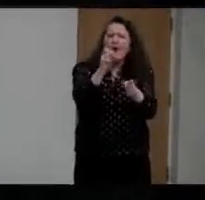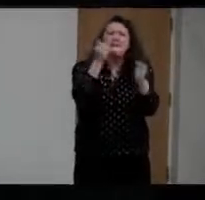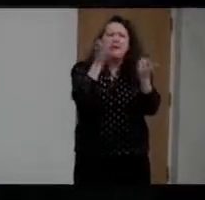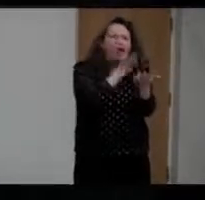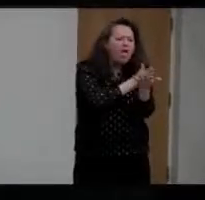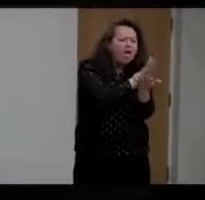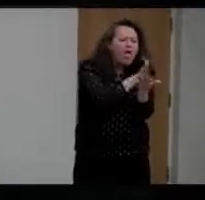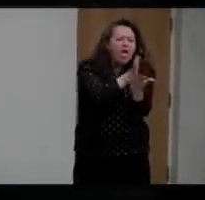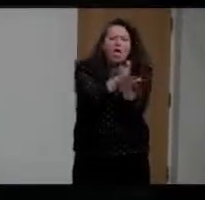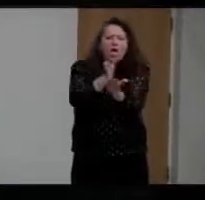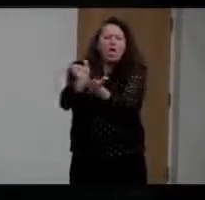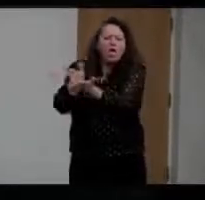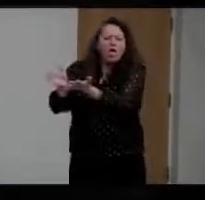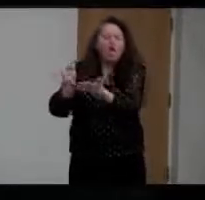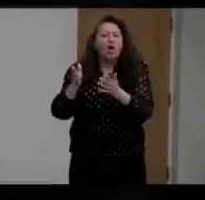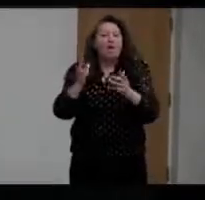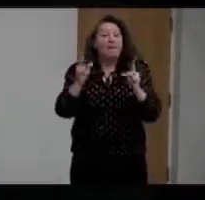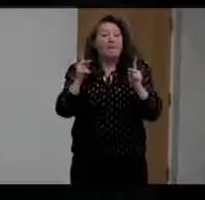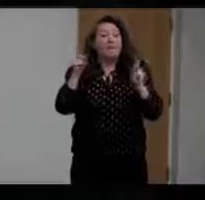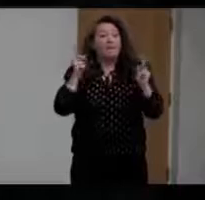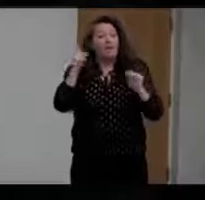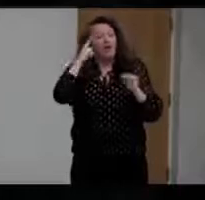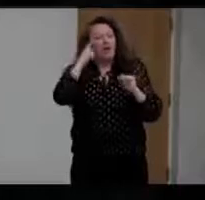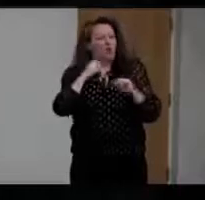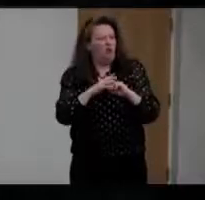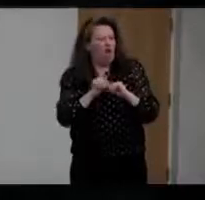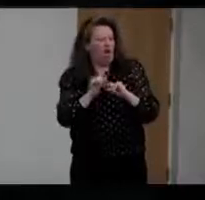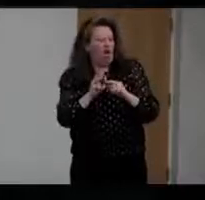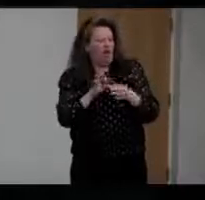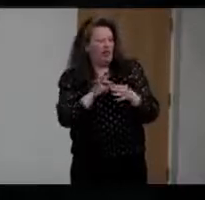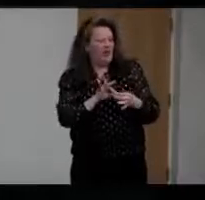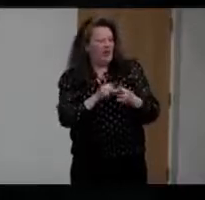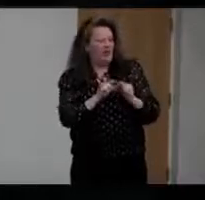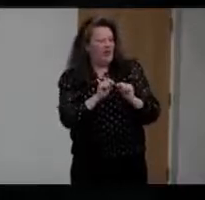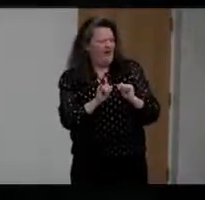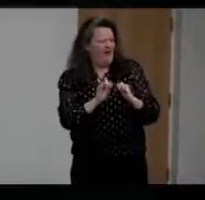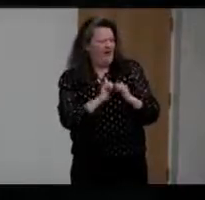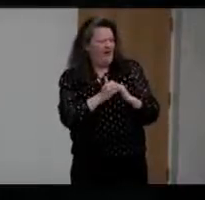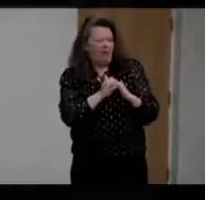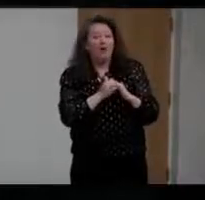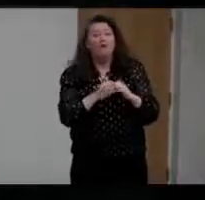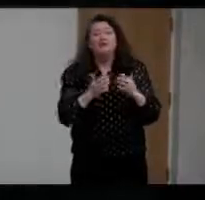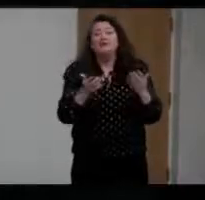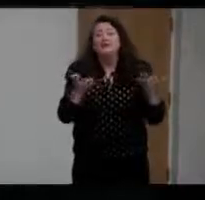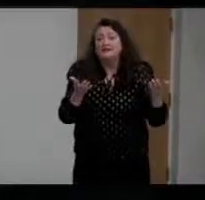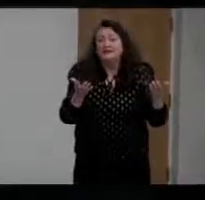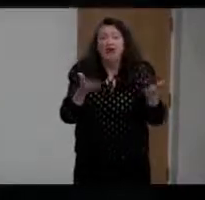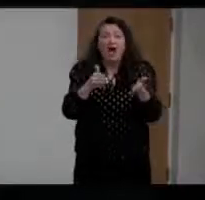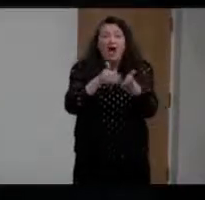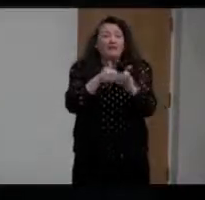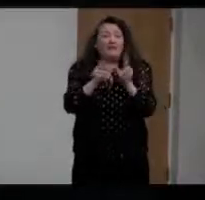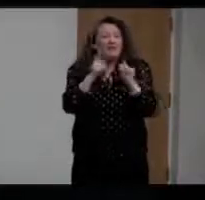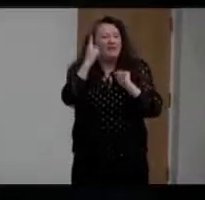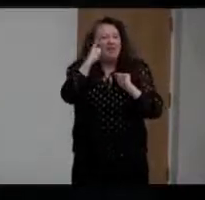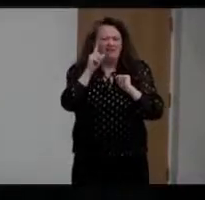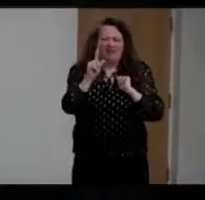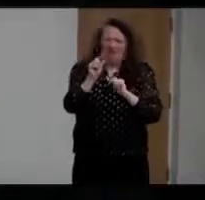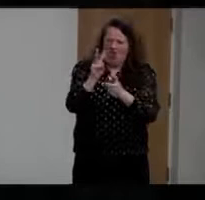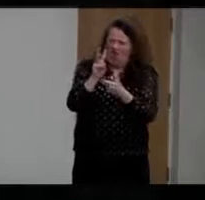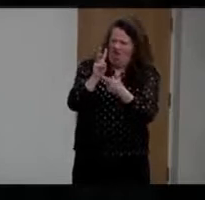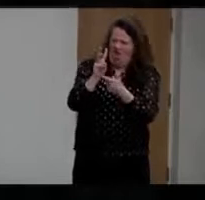law have to contribute? There's sort of, and I sense sometimes that law is always 20 years behind, sort of,